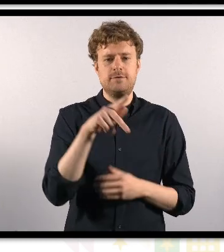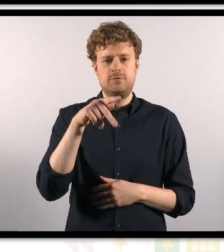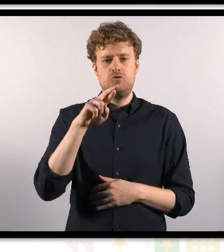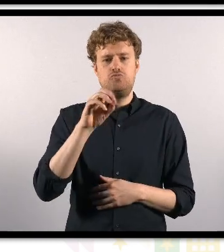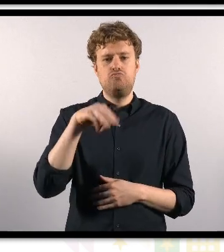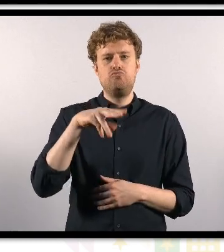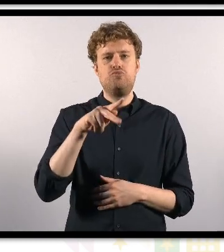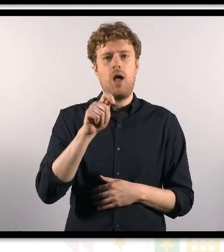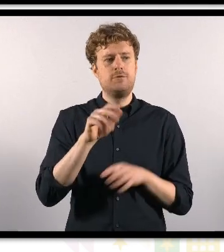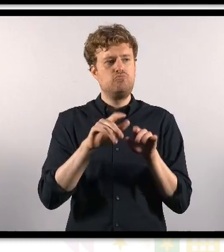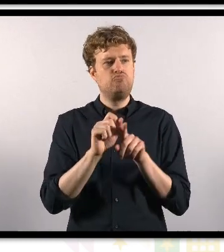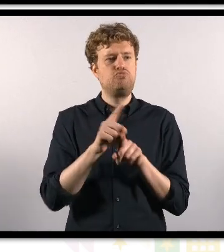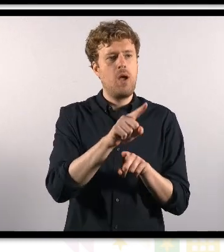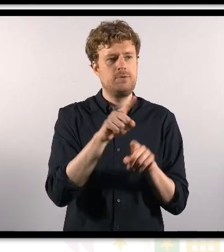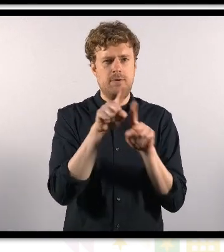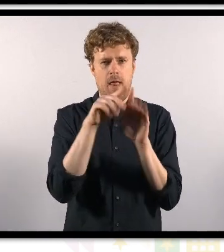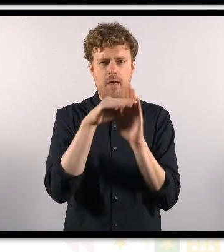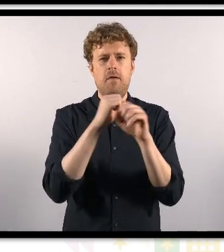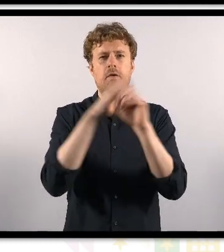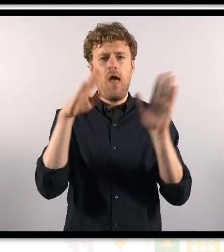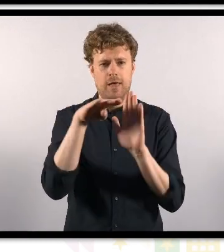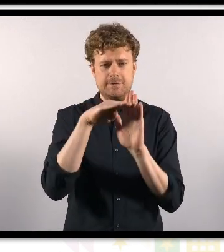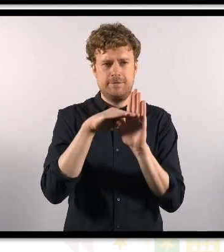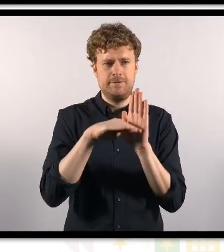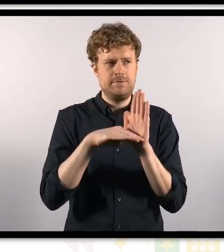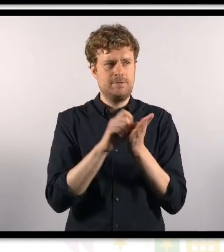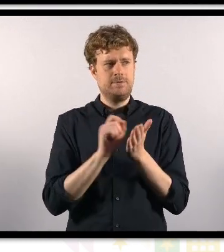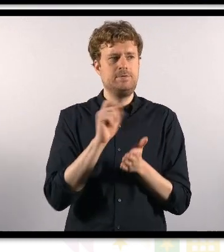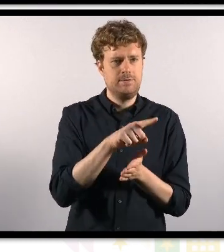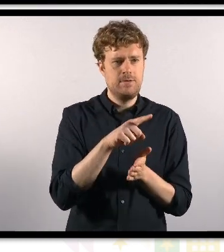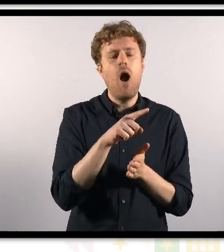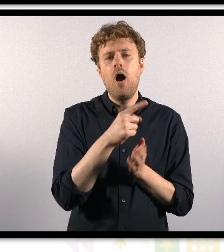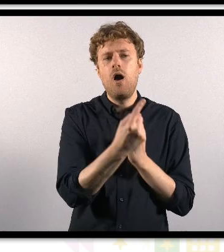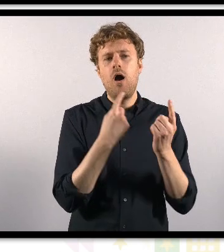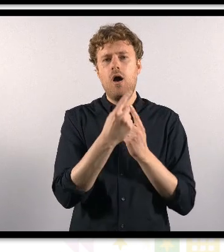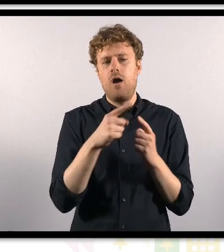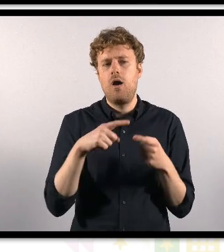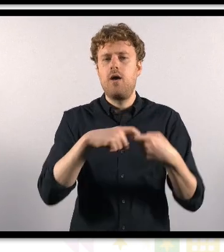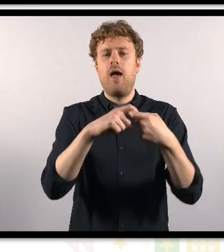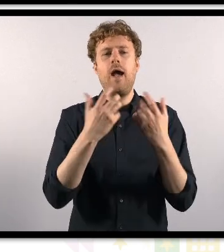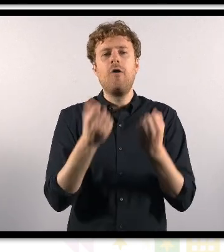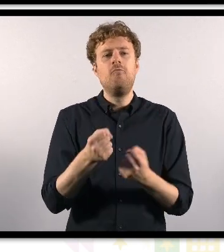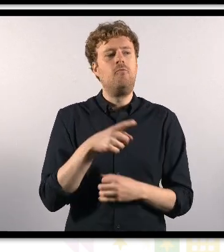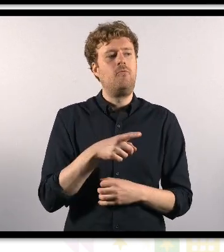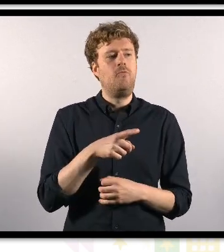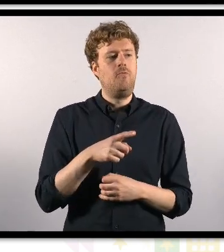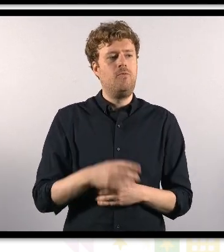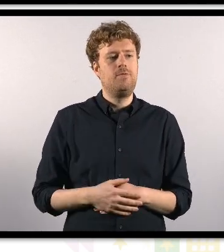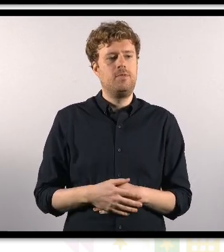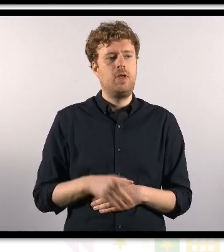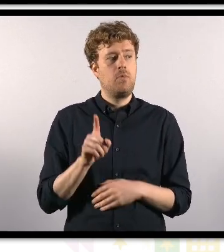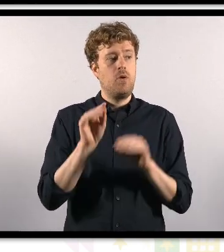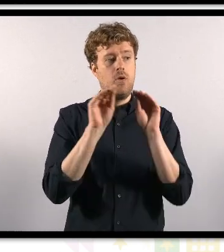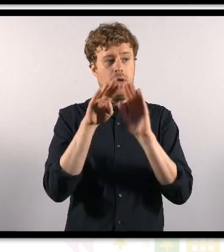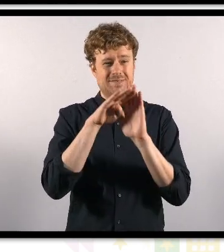alert, then the probabilities are going to work against you, and you're going to get very random responses. And do you want to use those